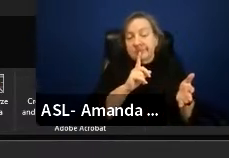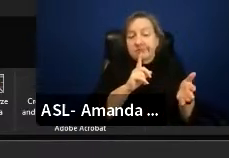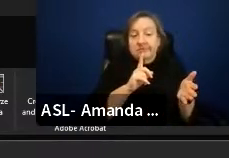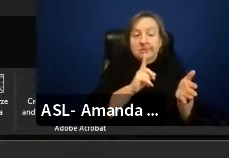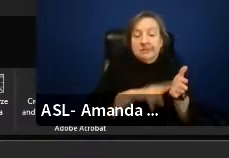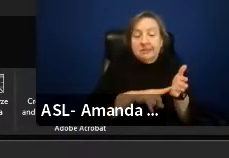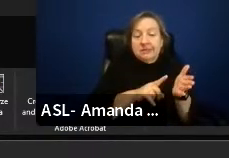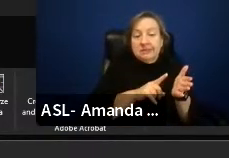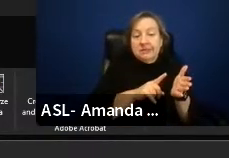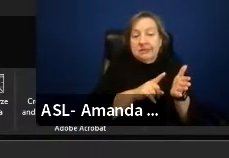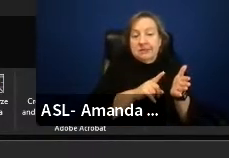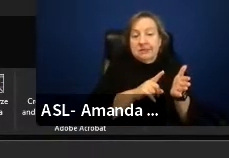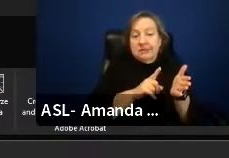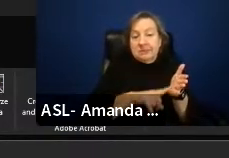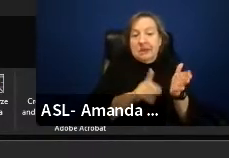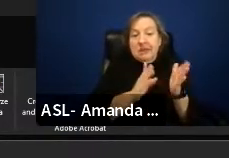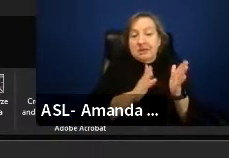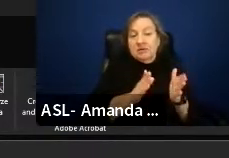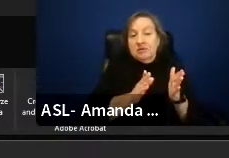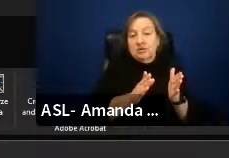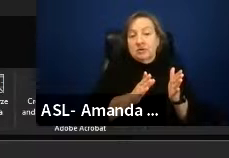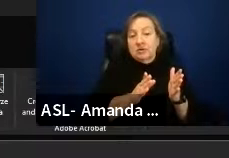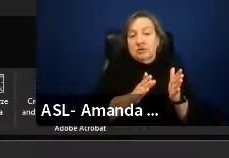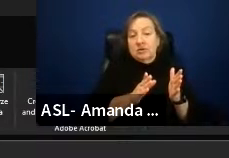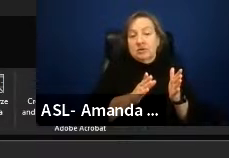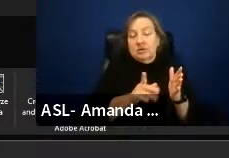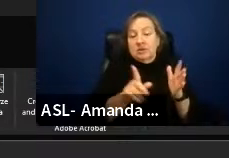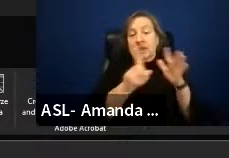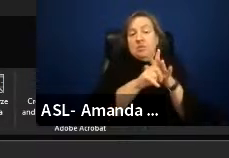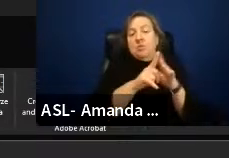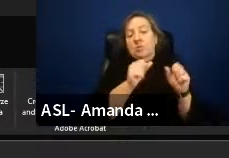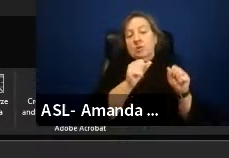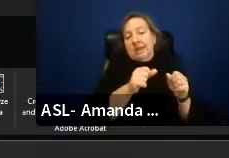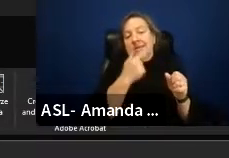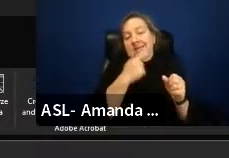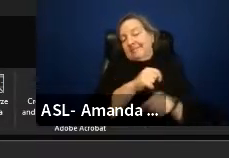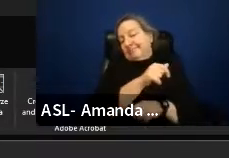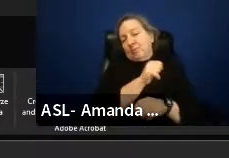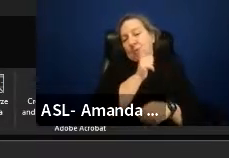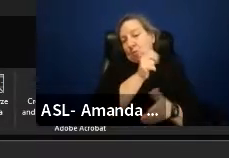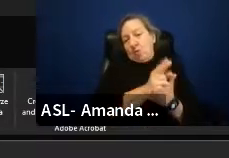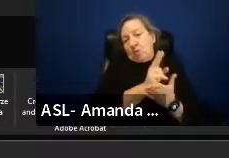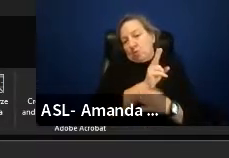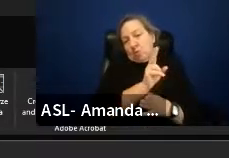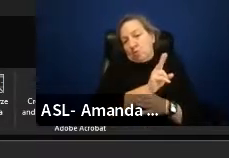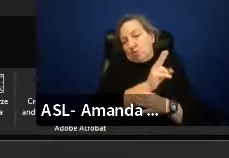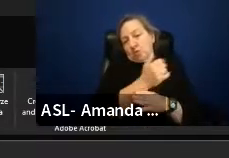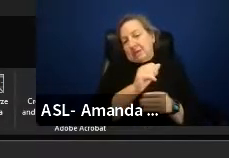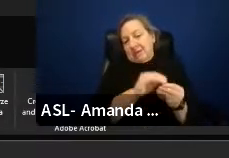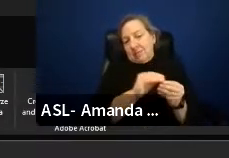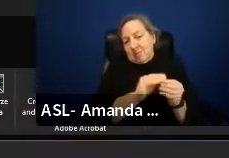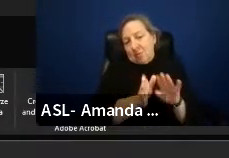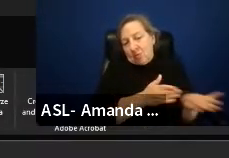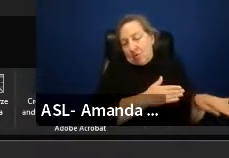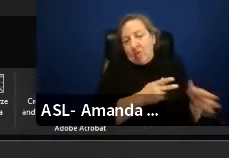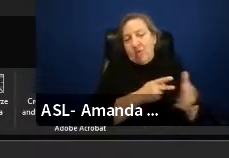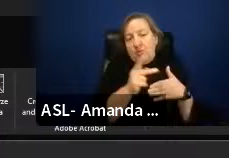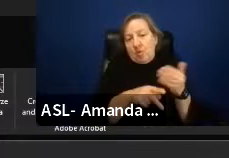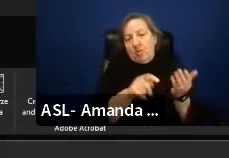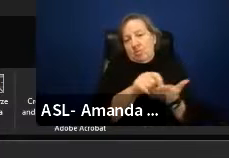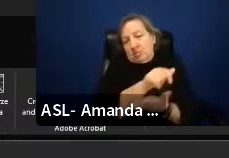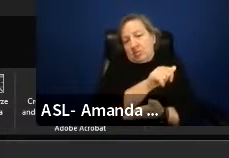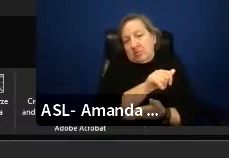up, we can then say, yeah, we can't use this person. And the program would need to exclude